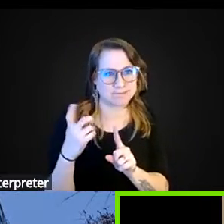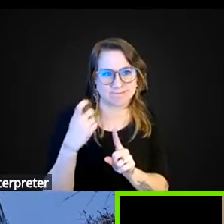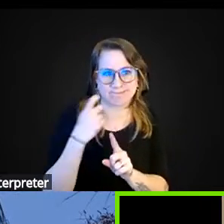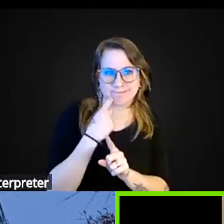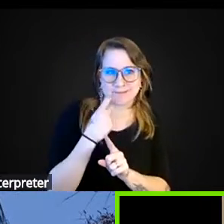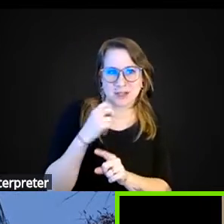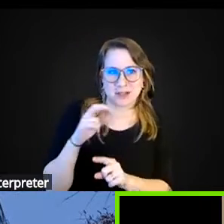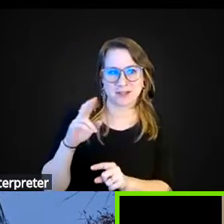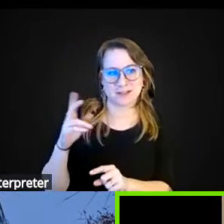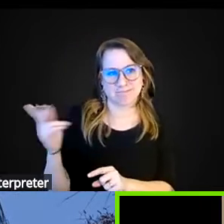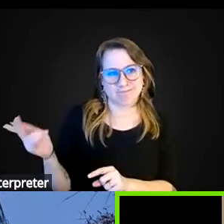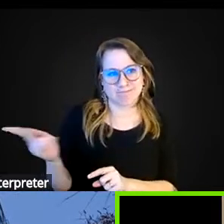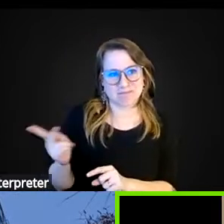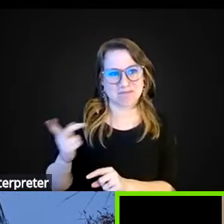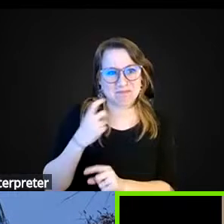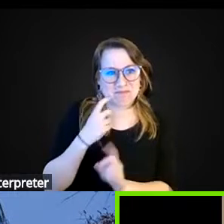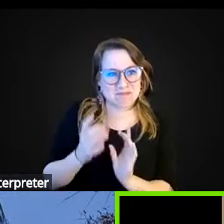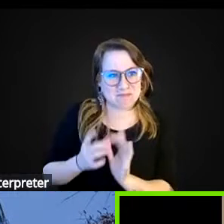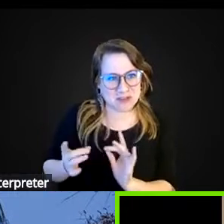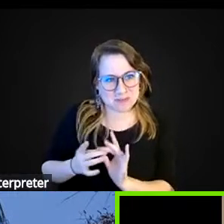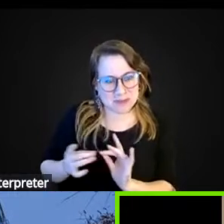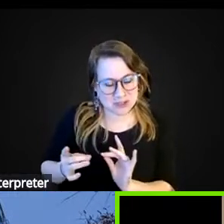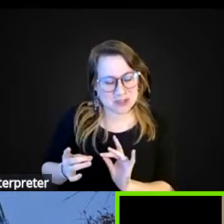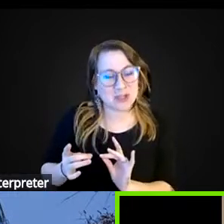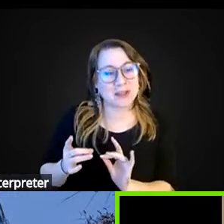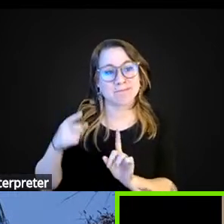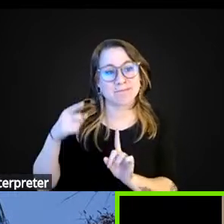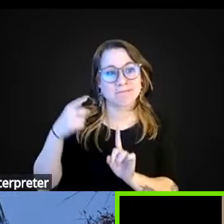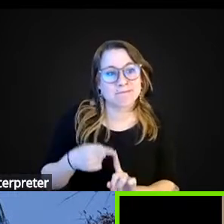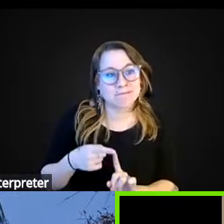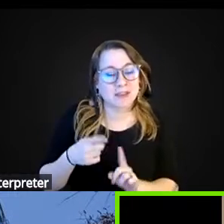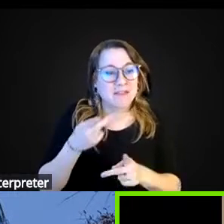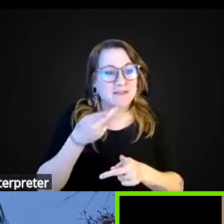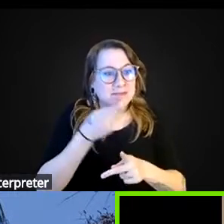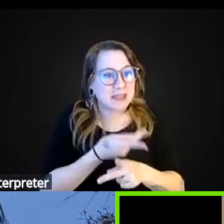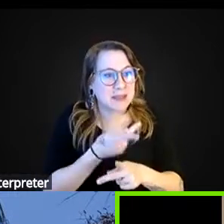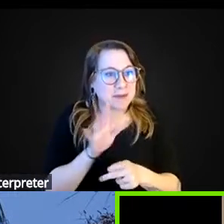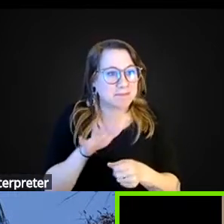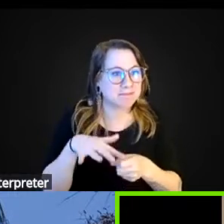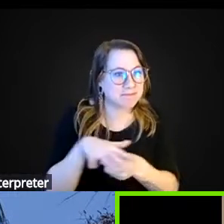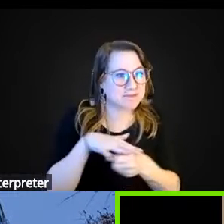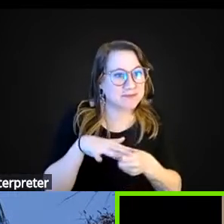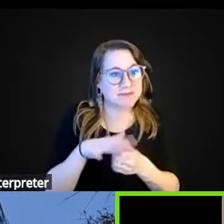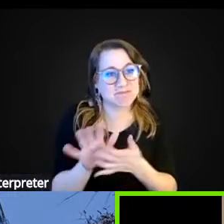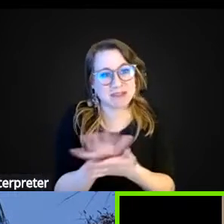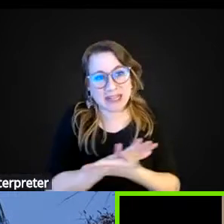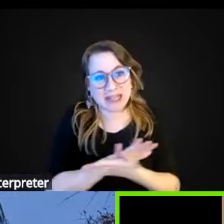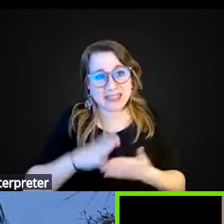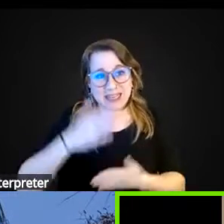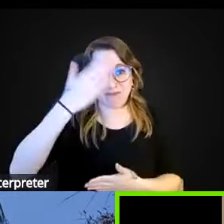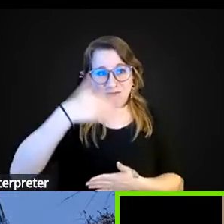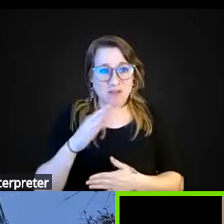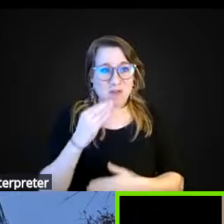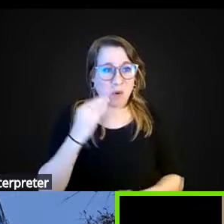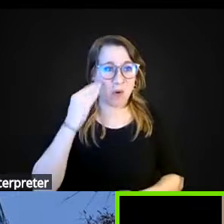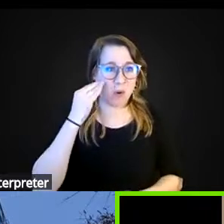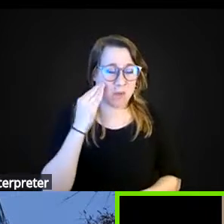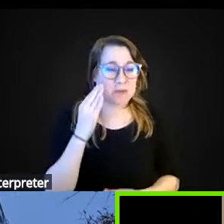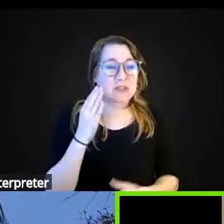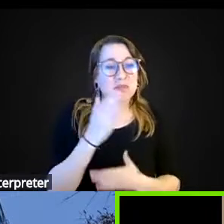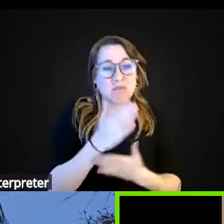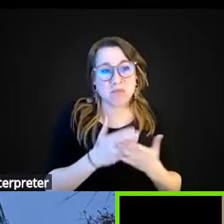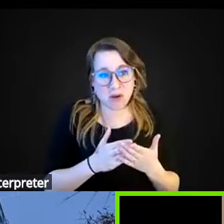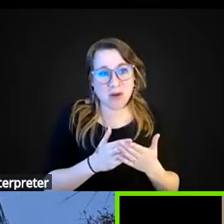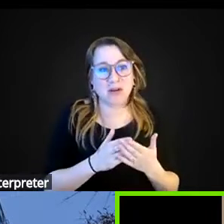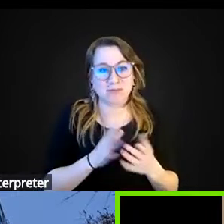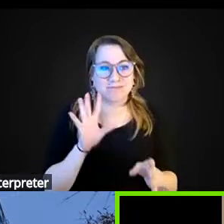Rhodes and Commissioner Roblin said in terms of keeping the areas clean in front of your homes. Part of that is also making sure we